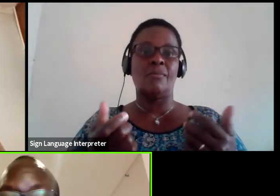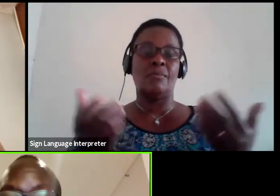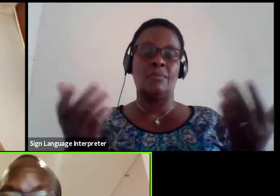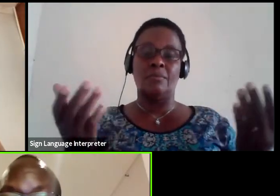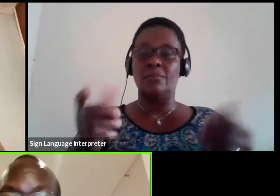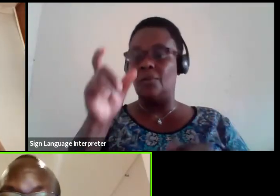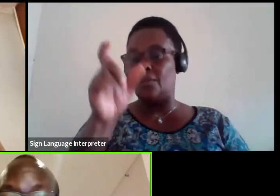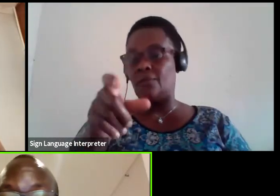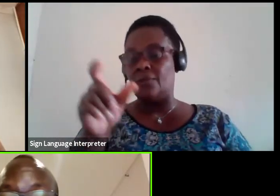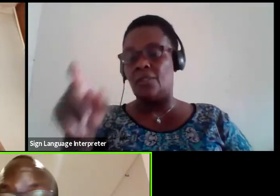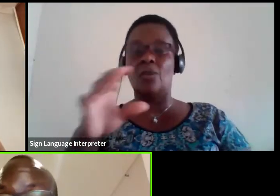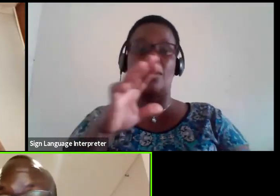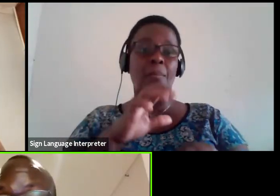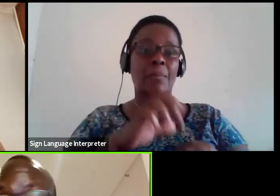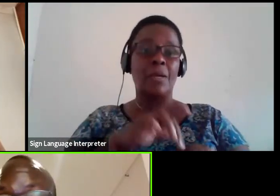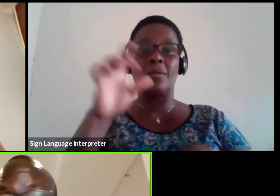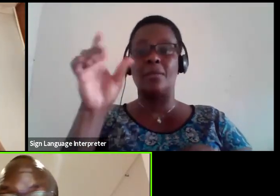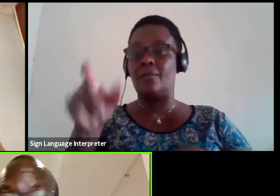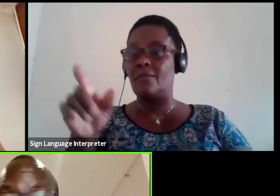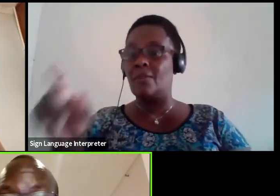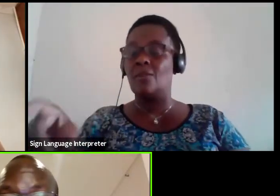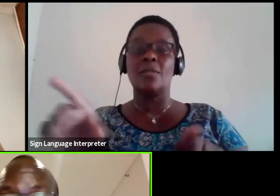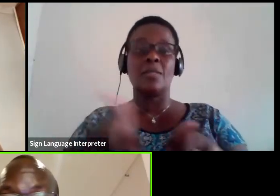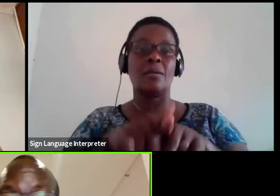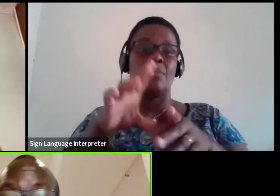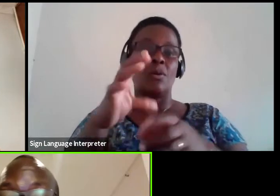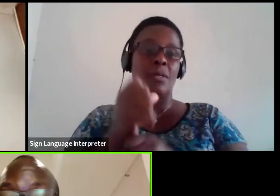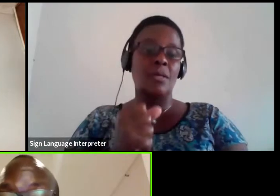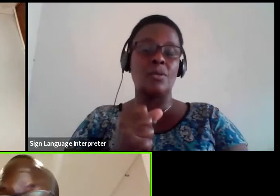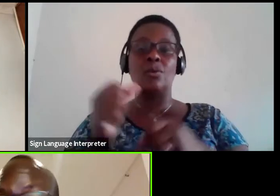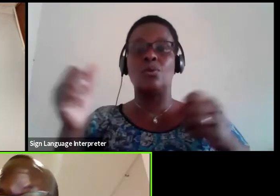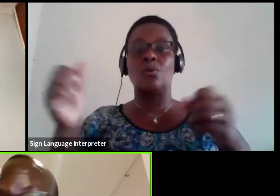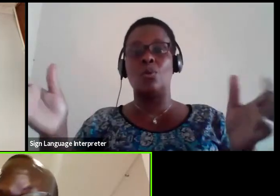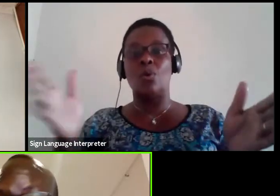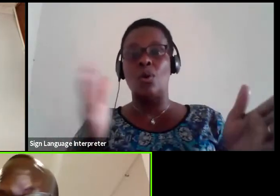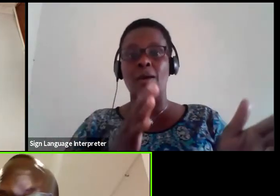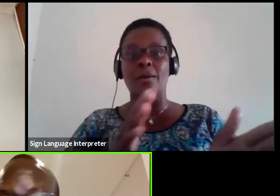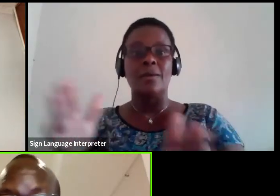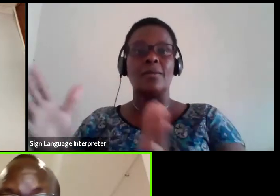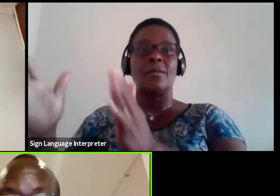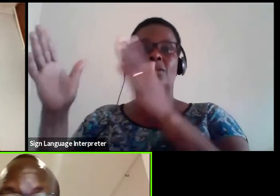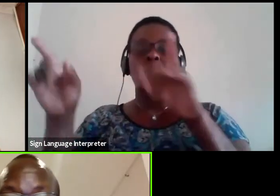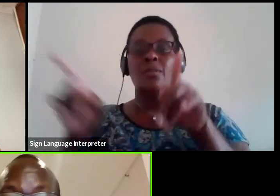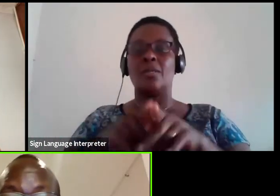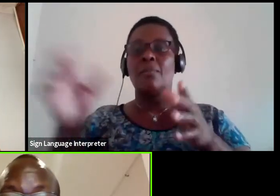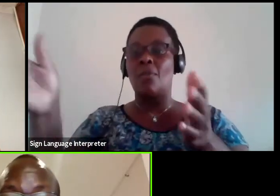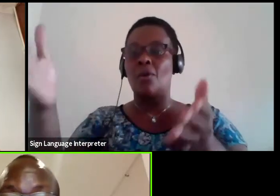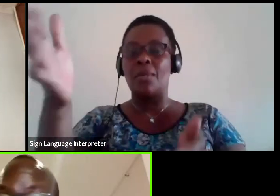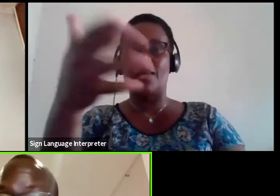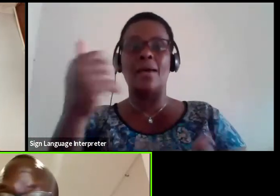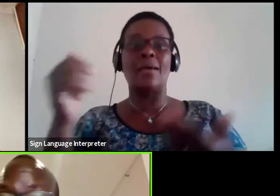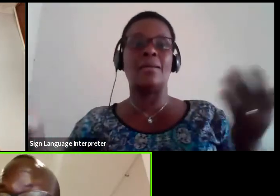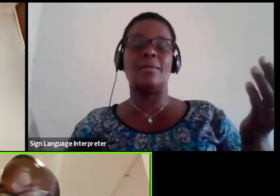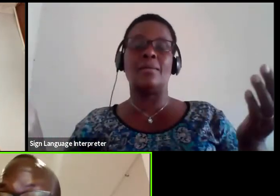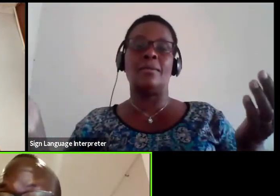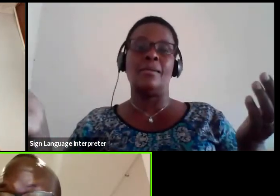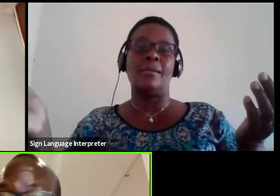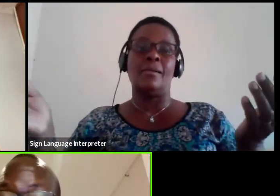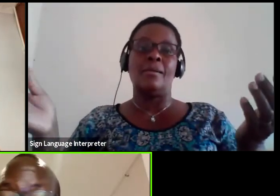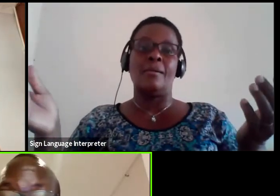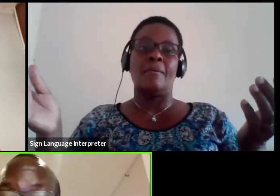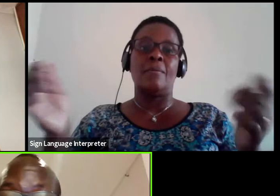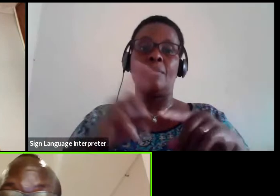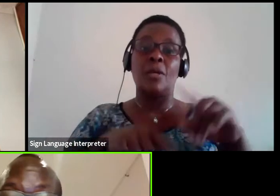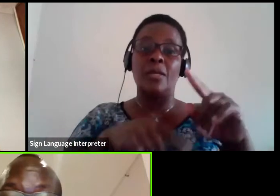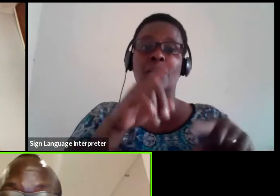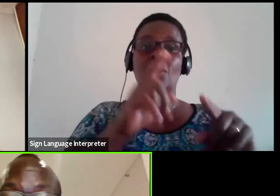and organizations to organize, mobilize, and engage in democratic processes. And thereafter to